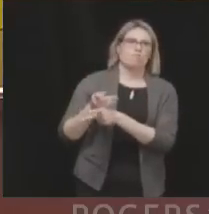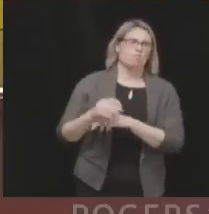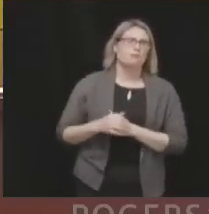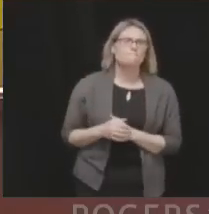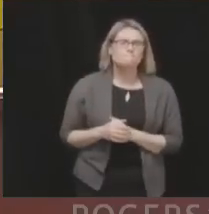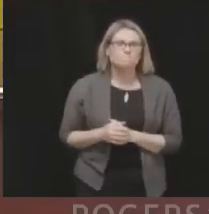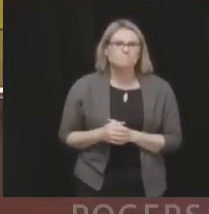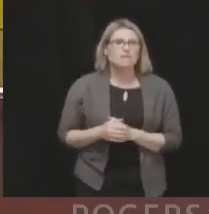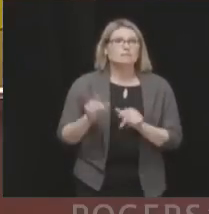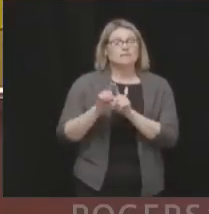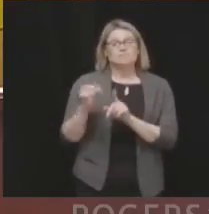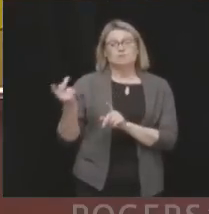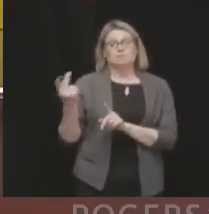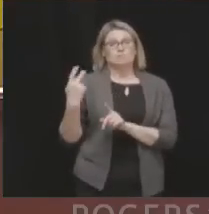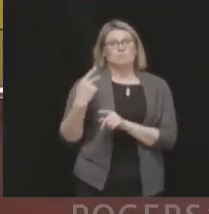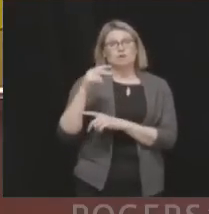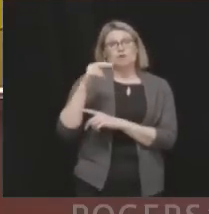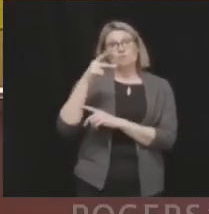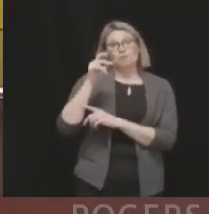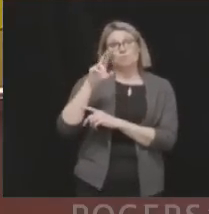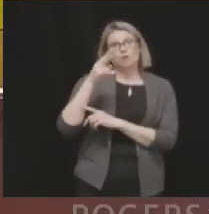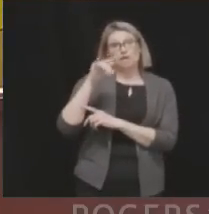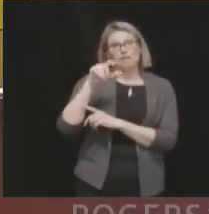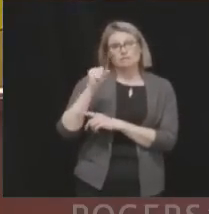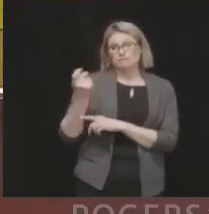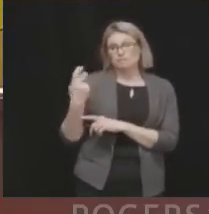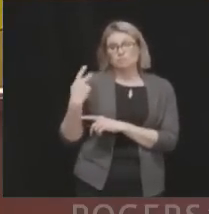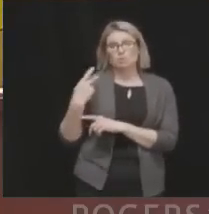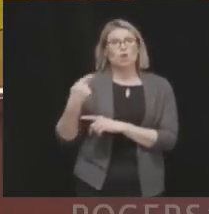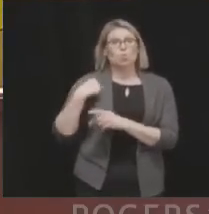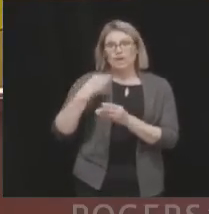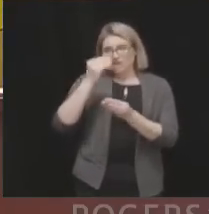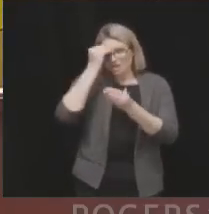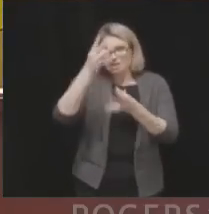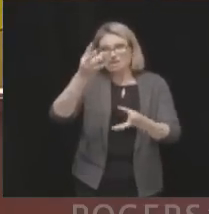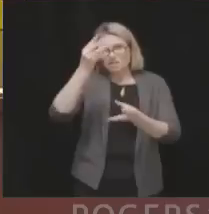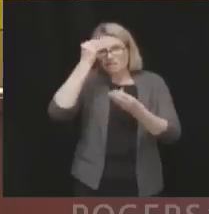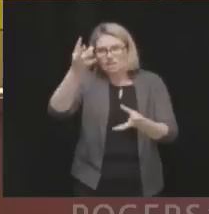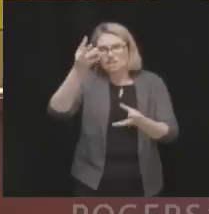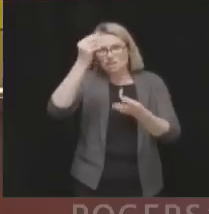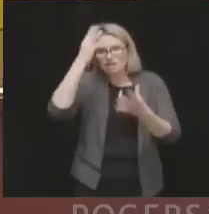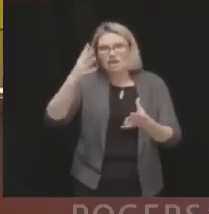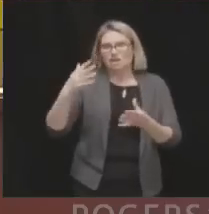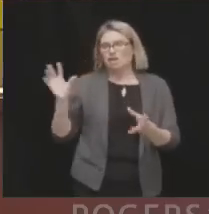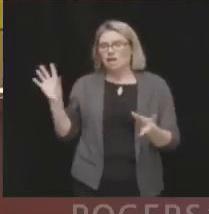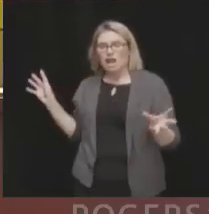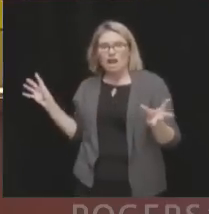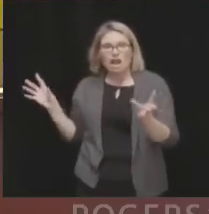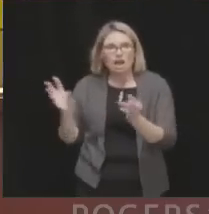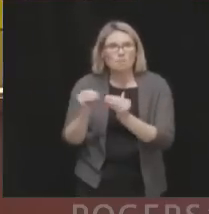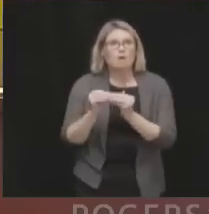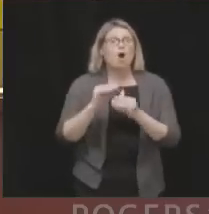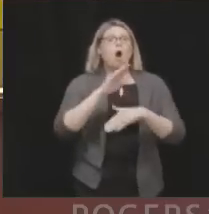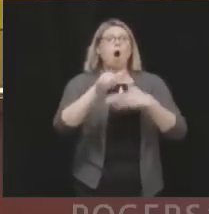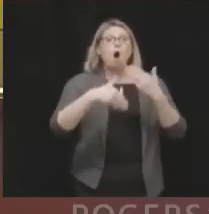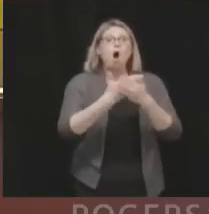empowered with this information and this knowledge to take the safest measures possible as we proceed as a